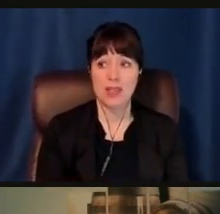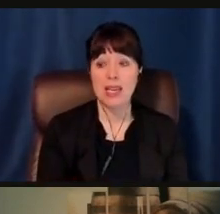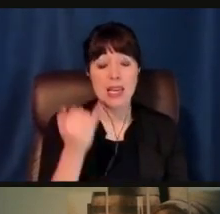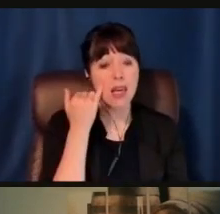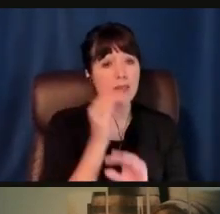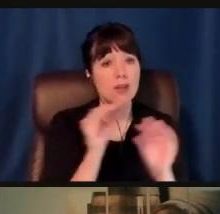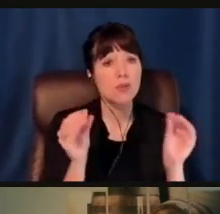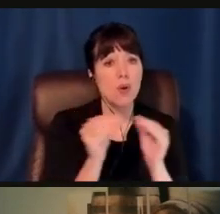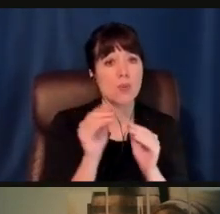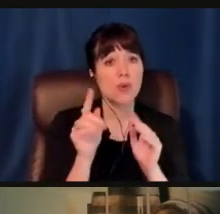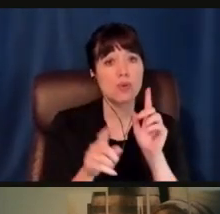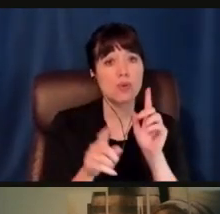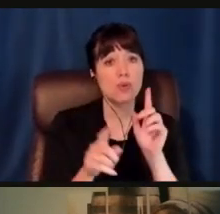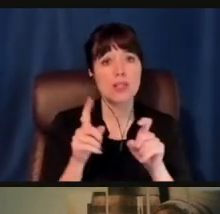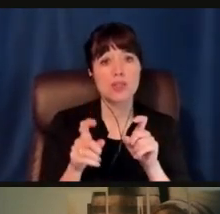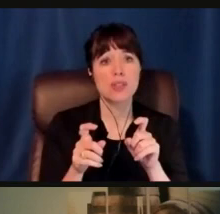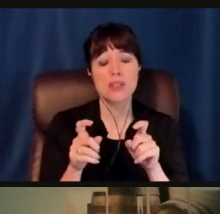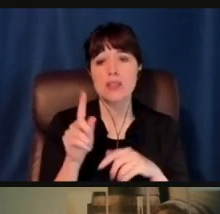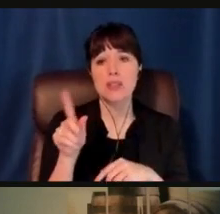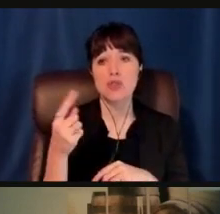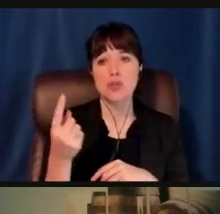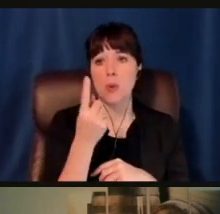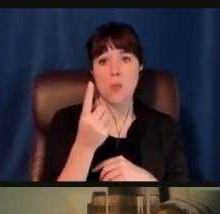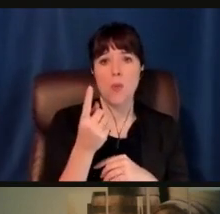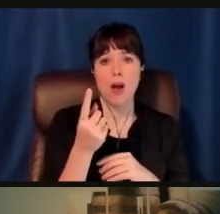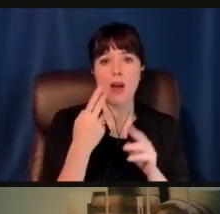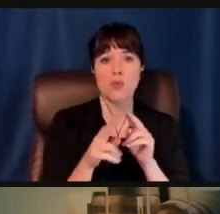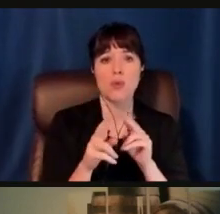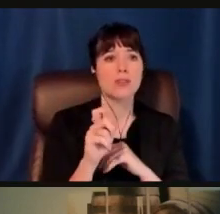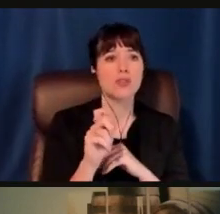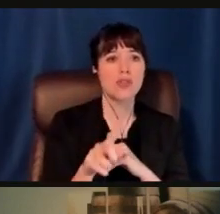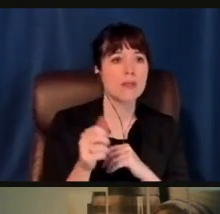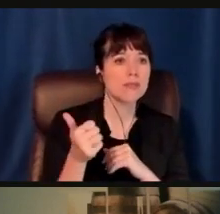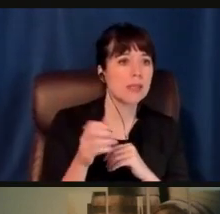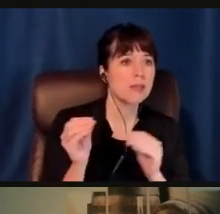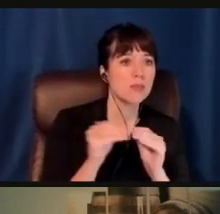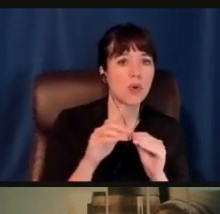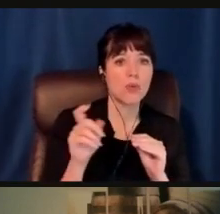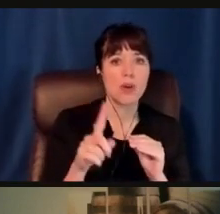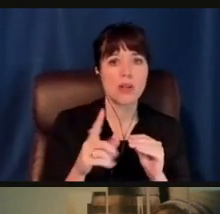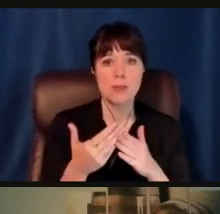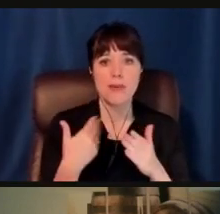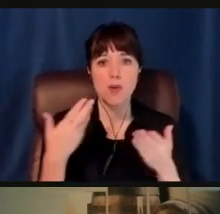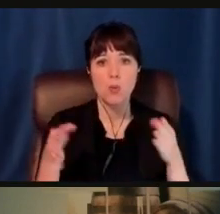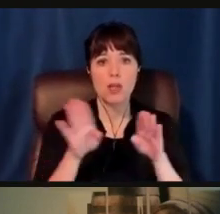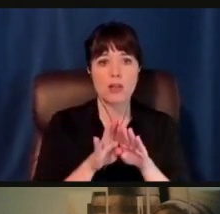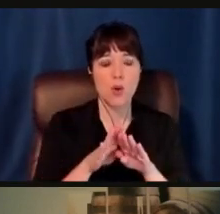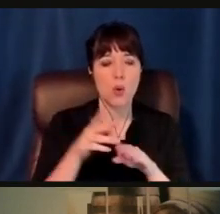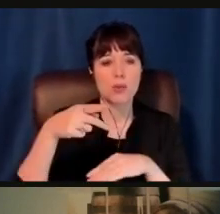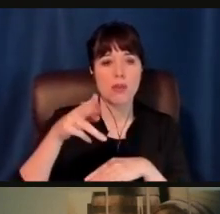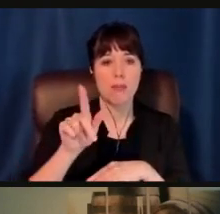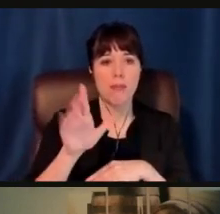more questions, I just want to one more quick check about questions before we close the public hearing.